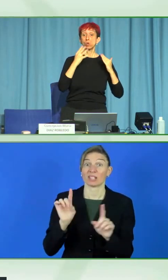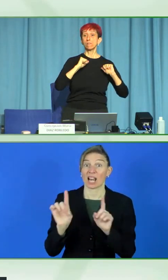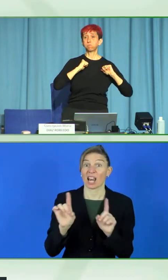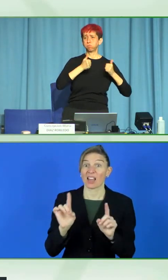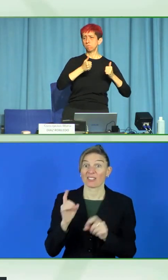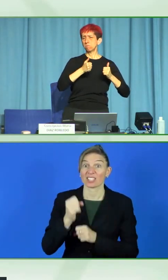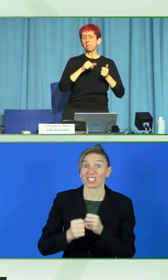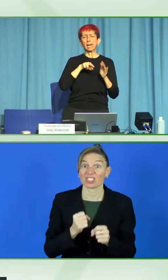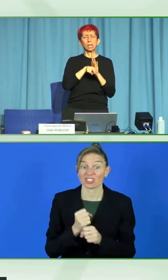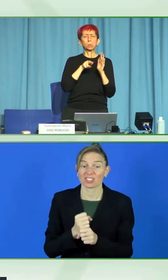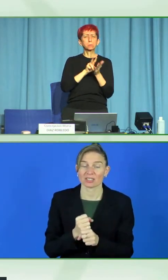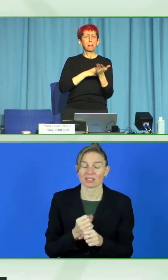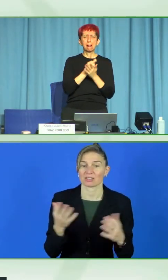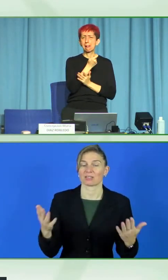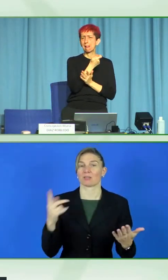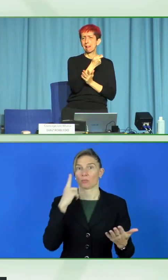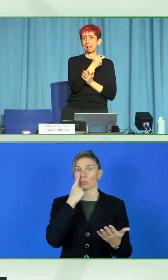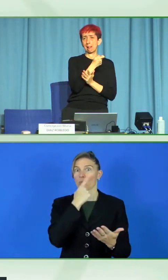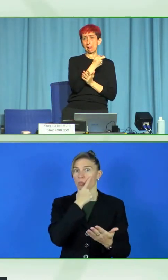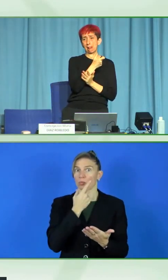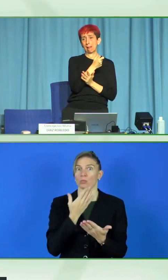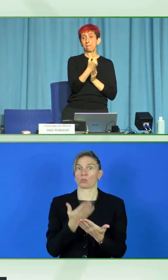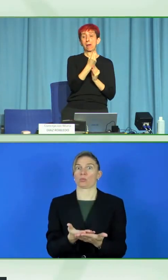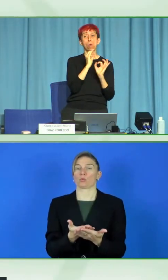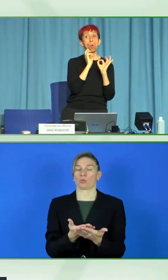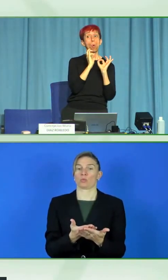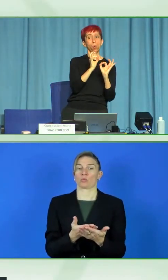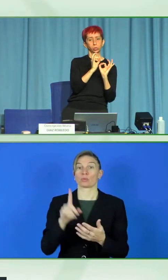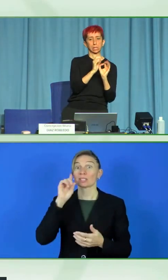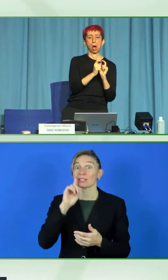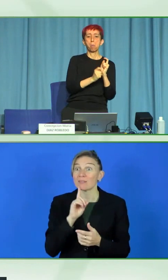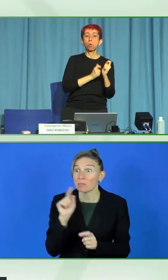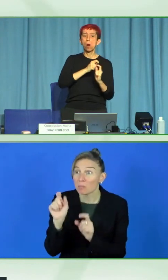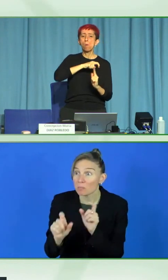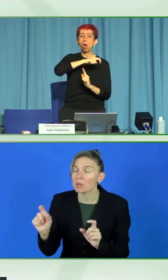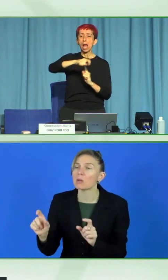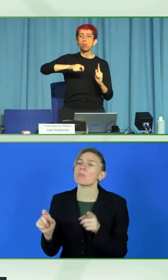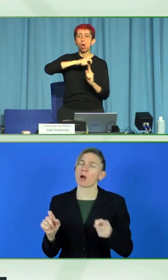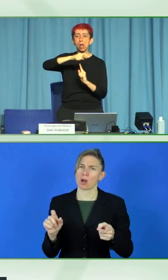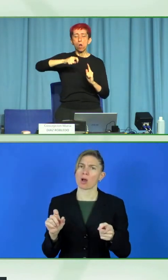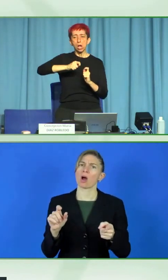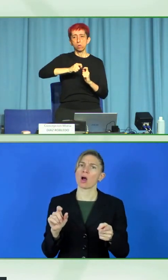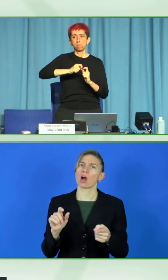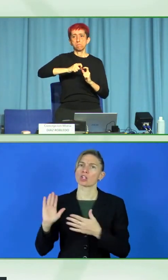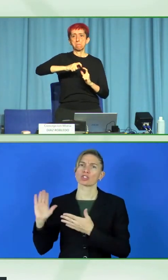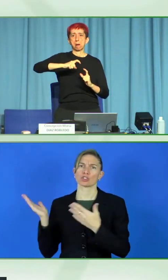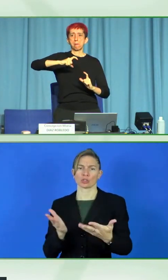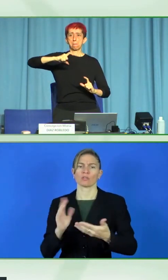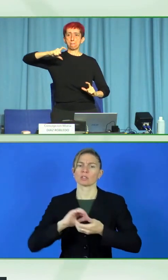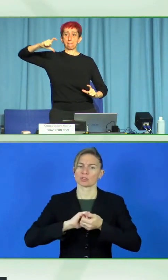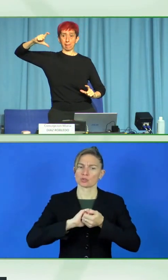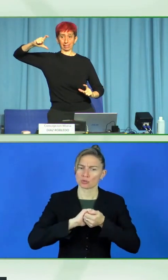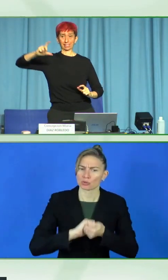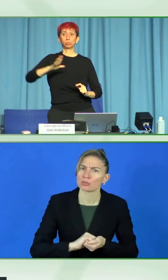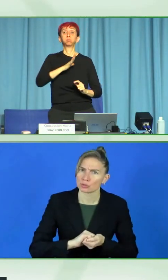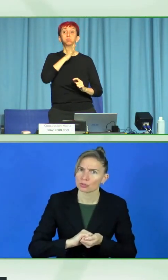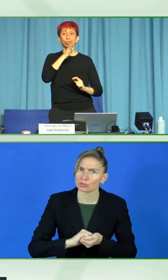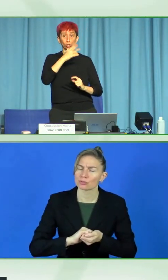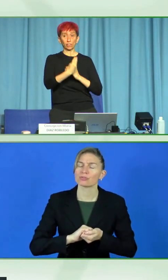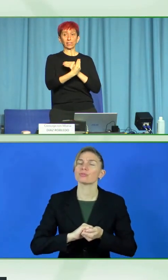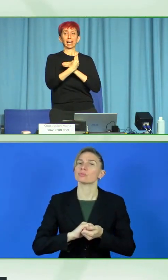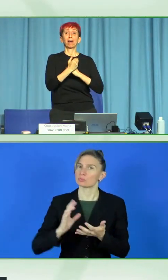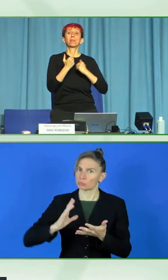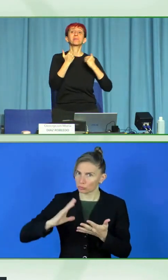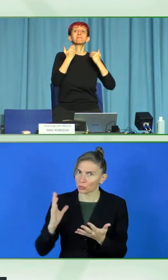proves that the deaf persons trust in the service, they will use it, and even the